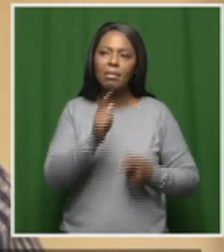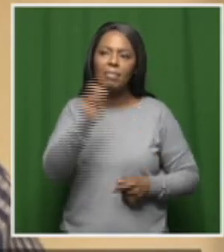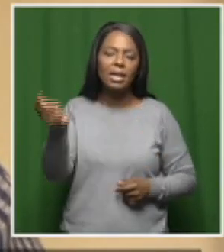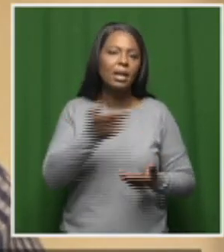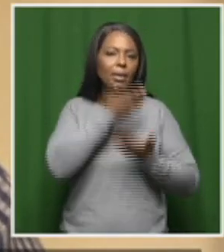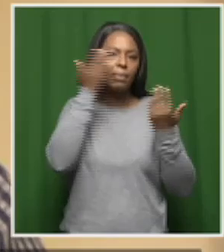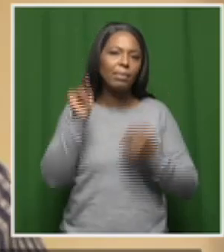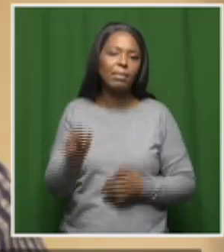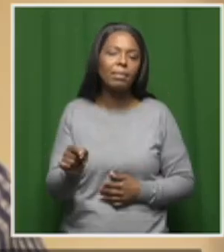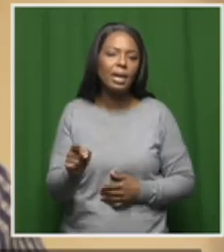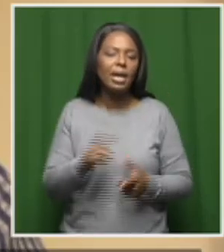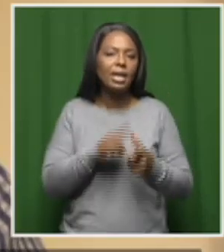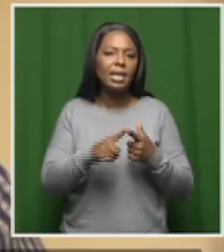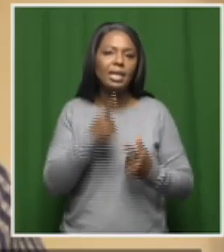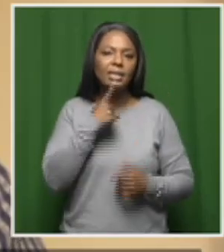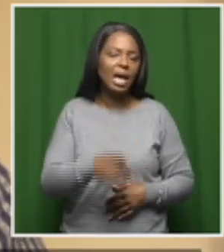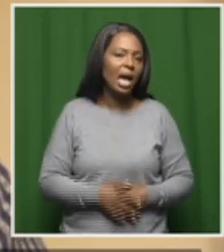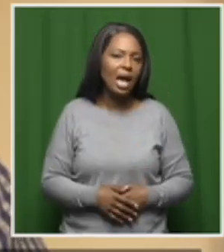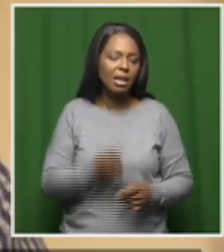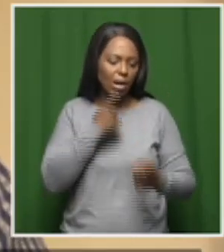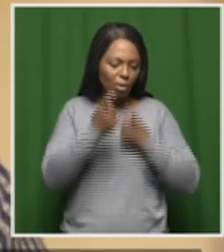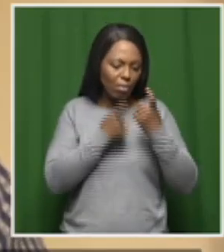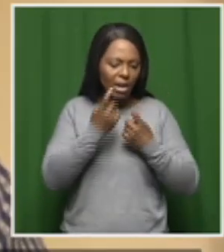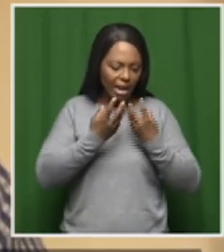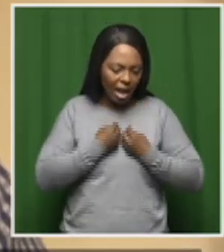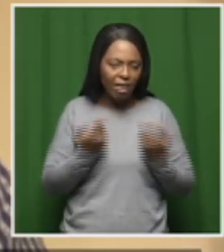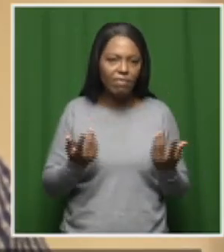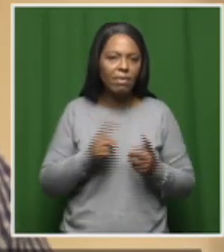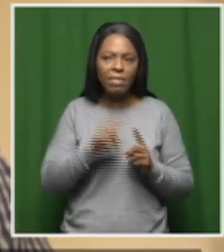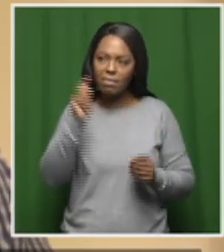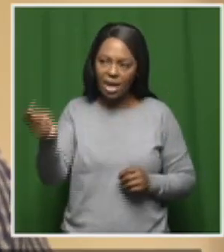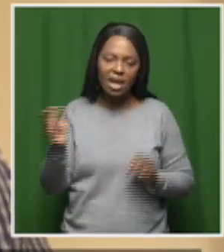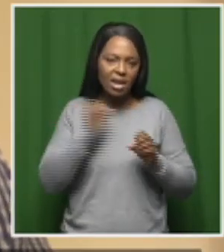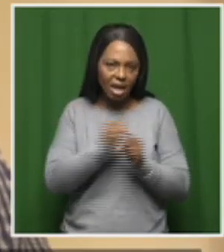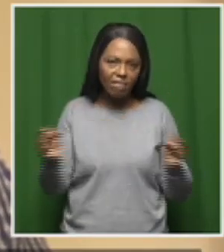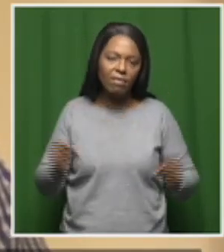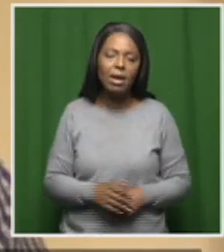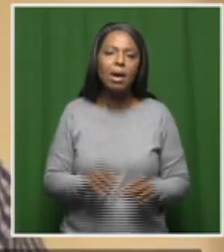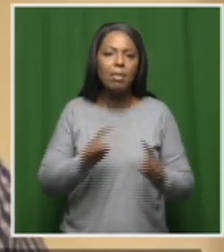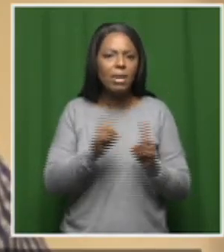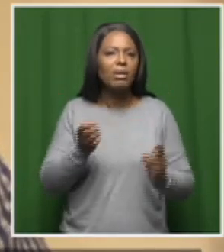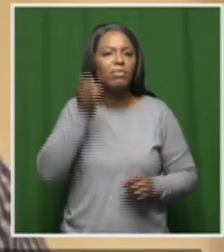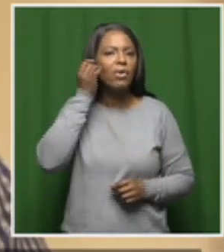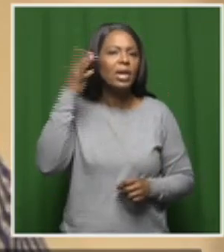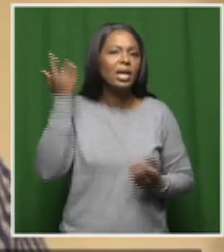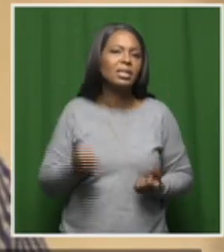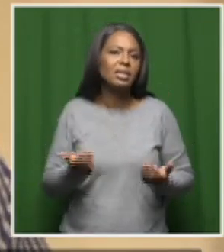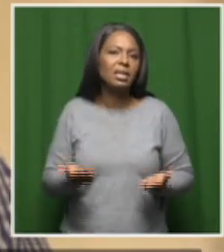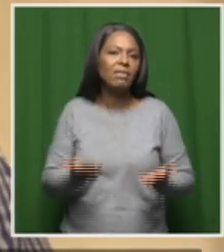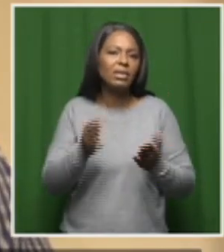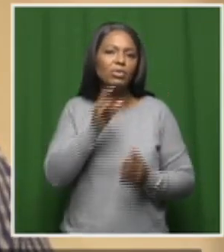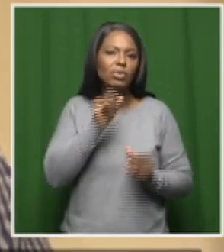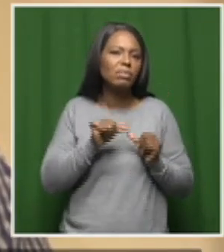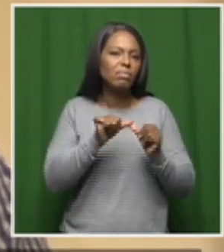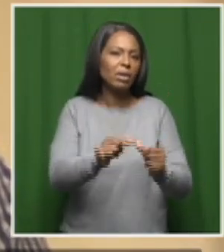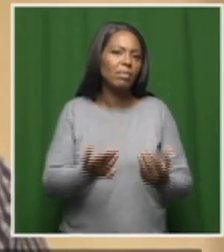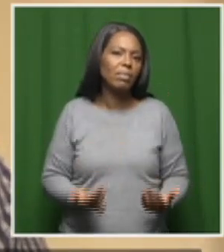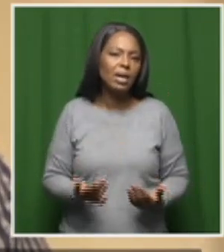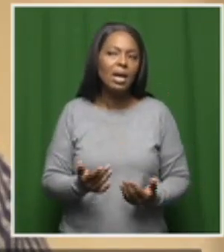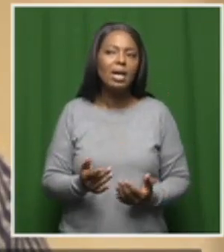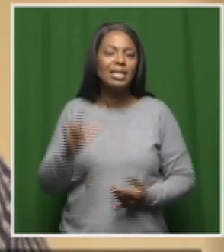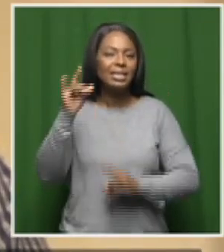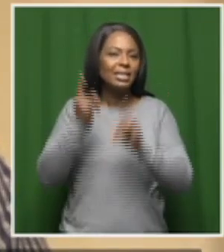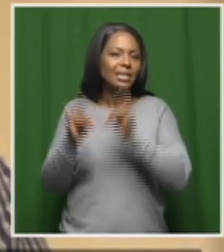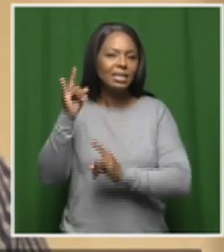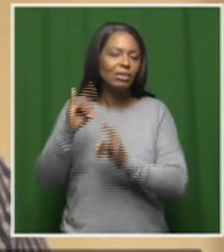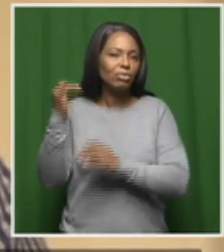all and say, because I've got a query, I'm not going to pay. But they are forgetting that they are using the services. And those services, the city is paying